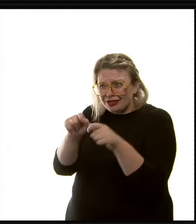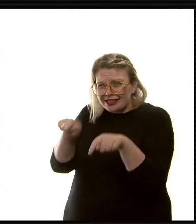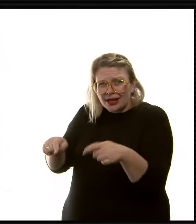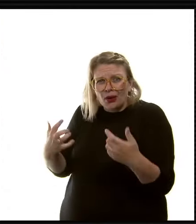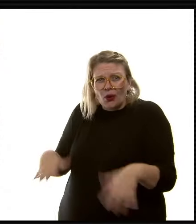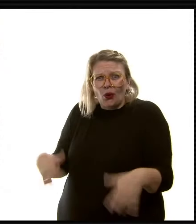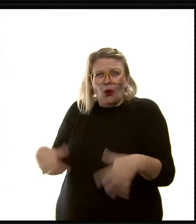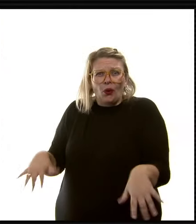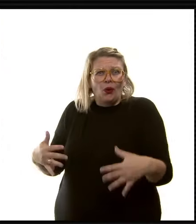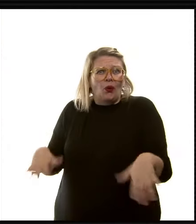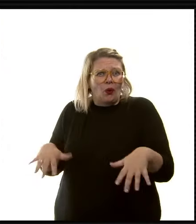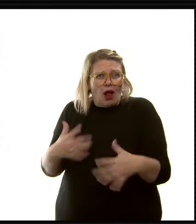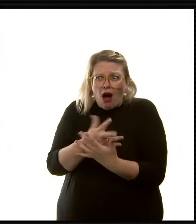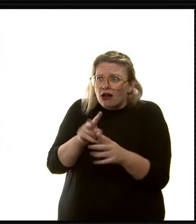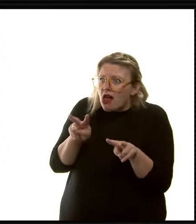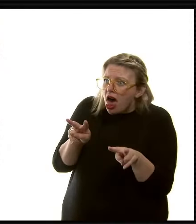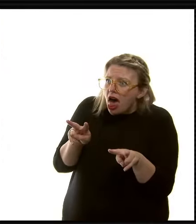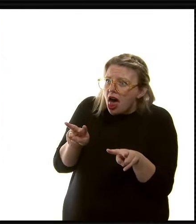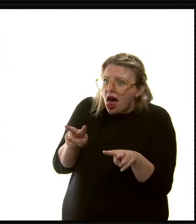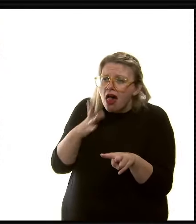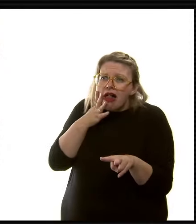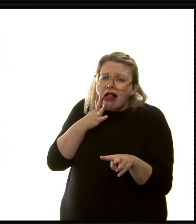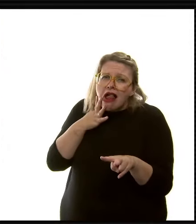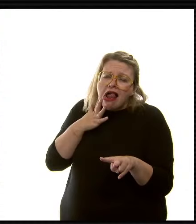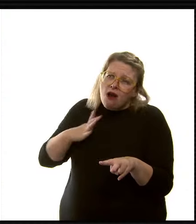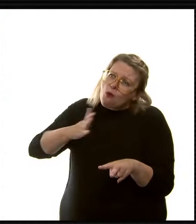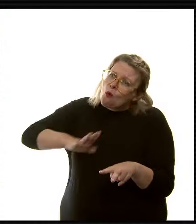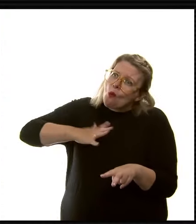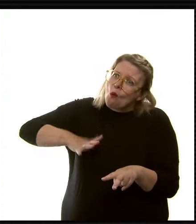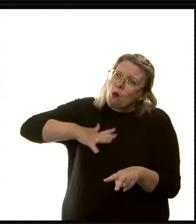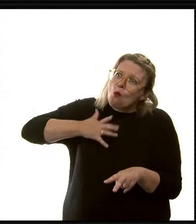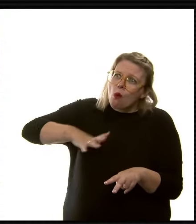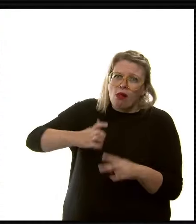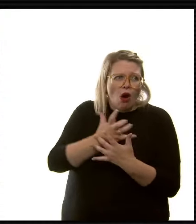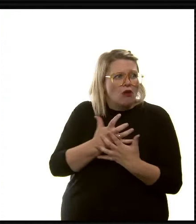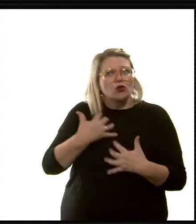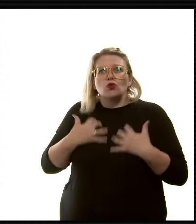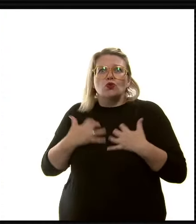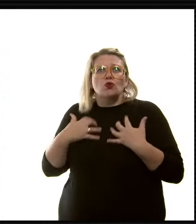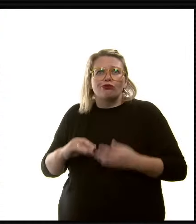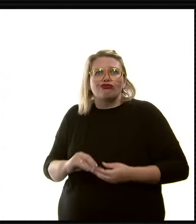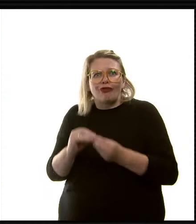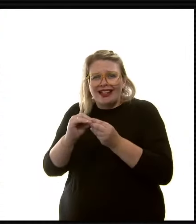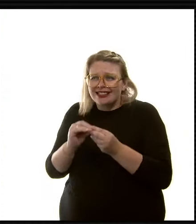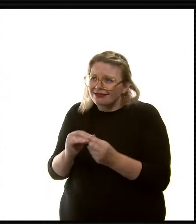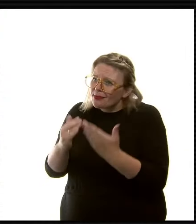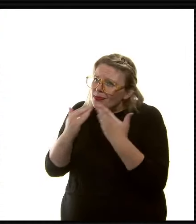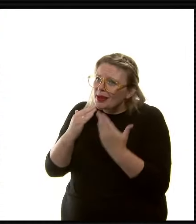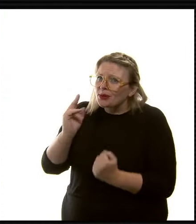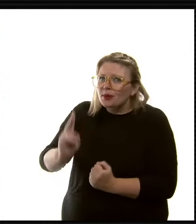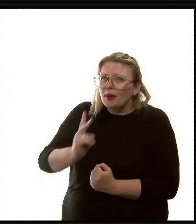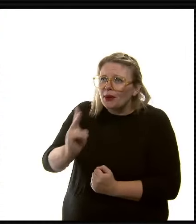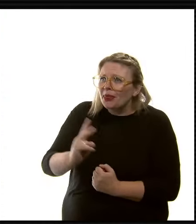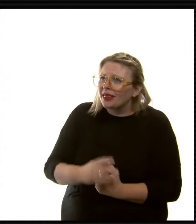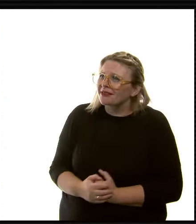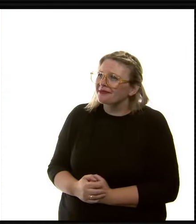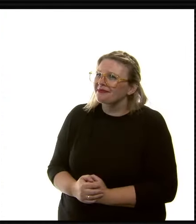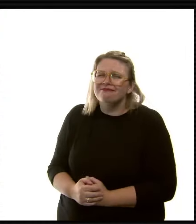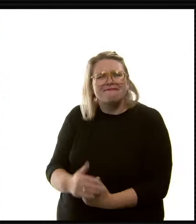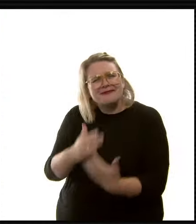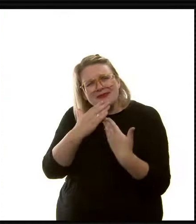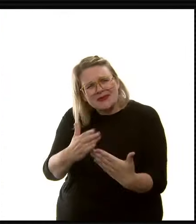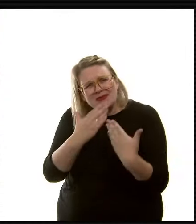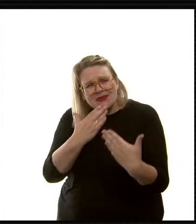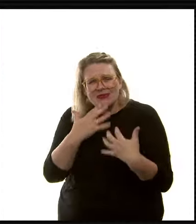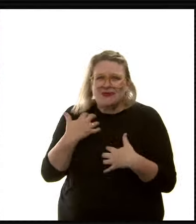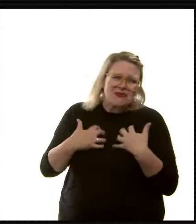the day, if not the year, if not the lifetime of so many A4s out there. So thank you so much, Ashwin and Michael. Yeah, thank you.